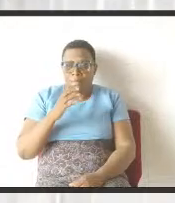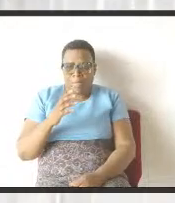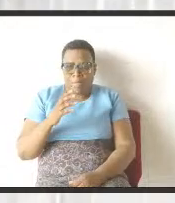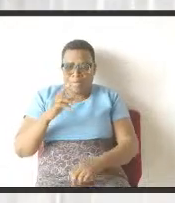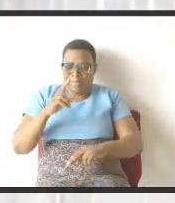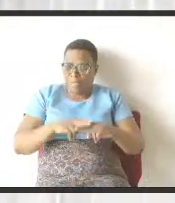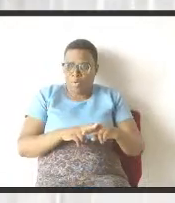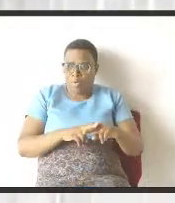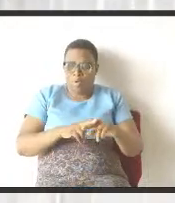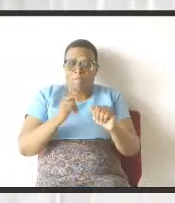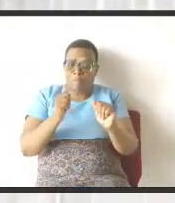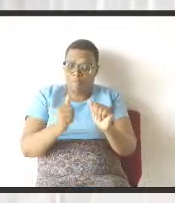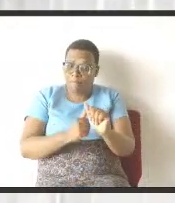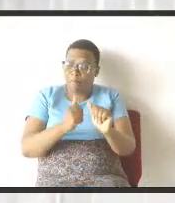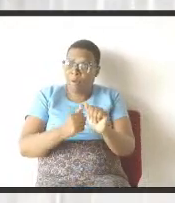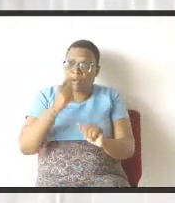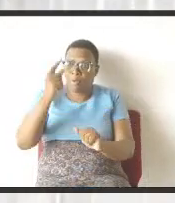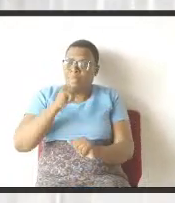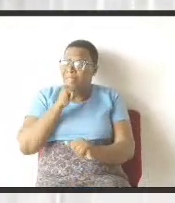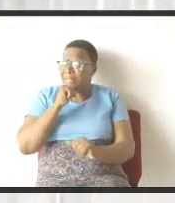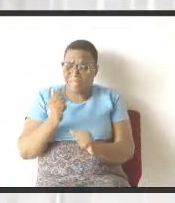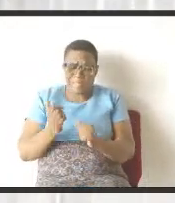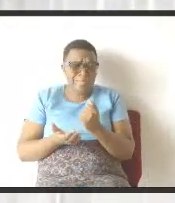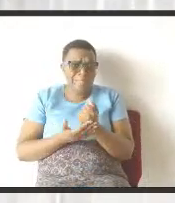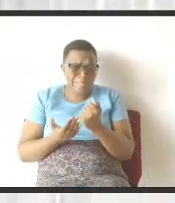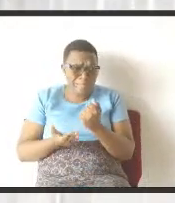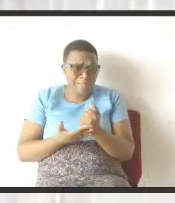follow. Not easy.